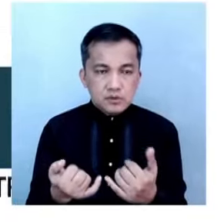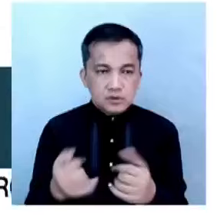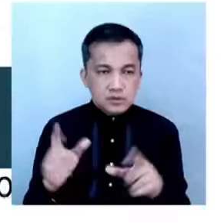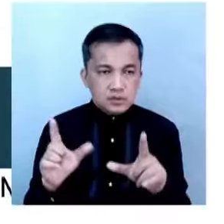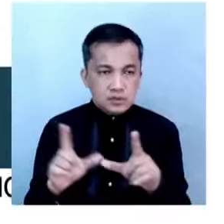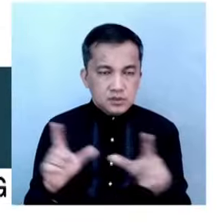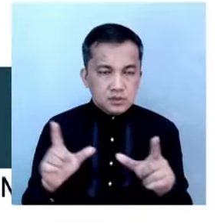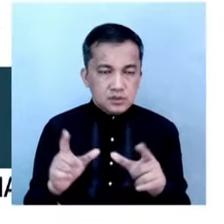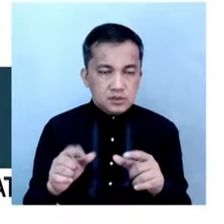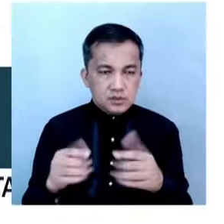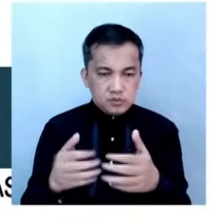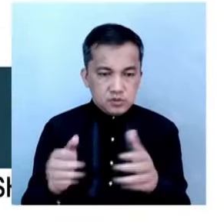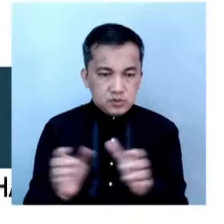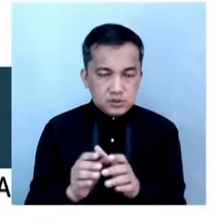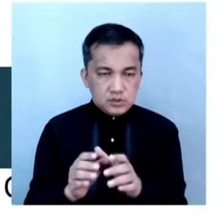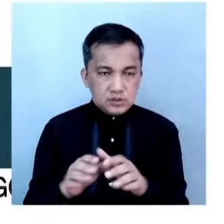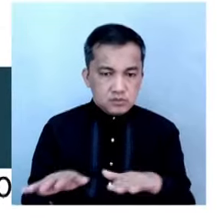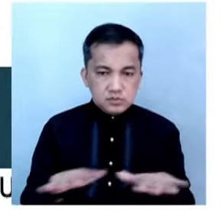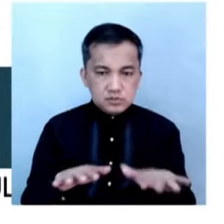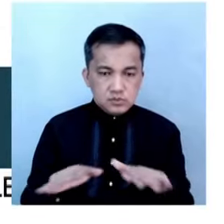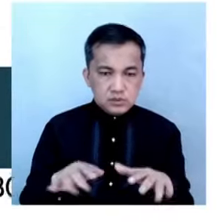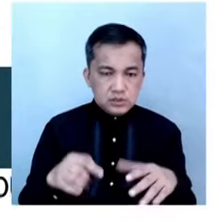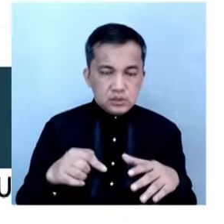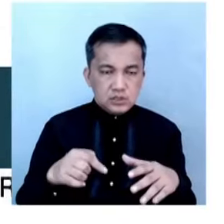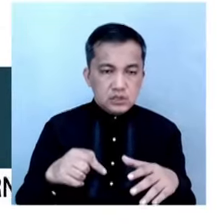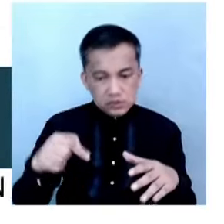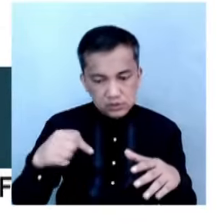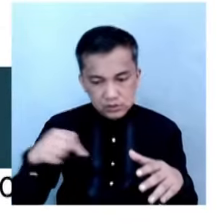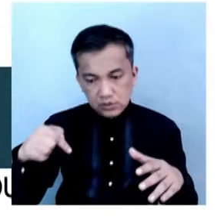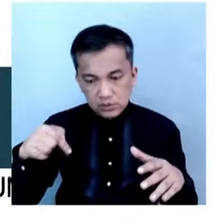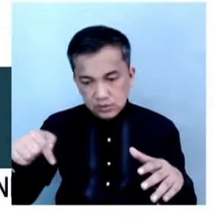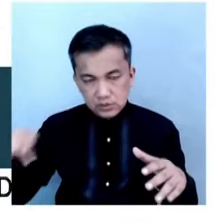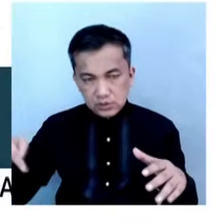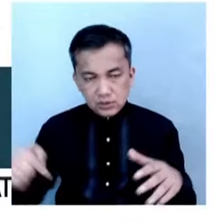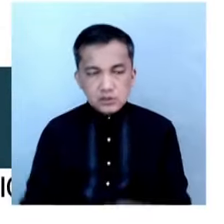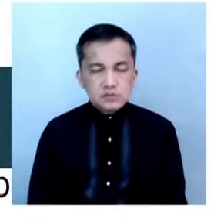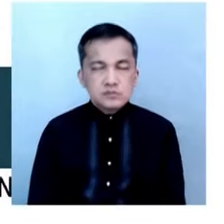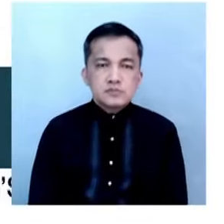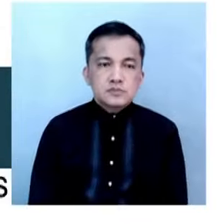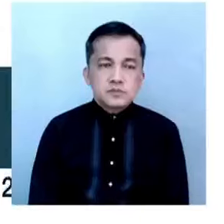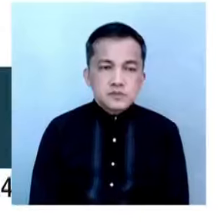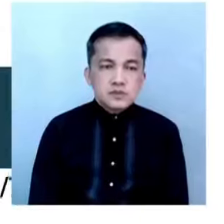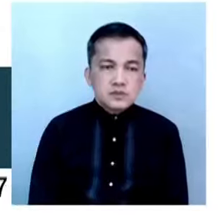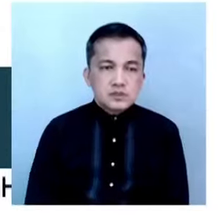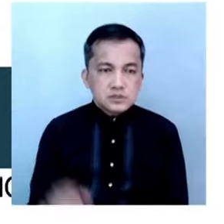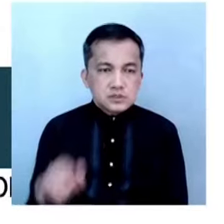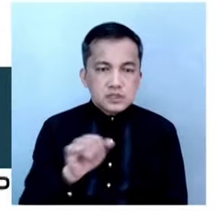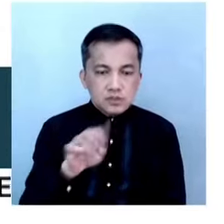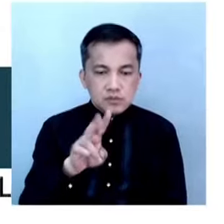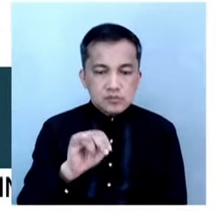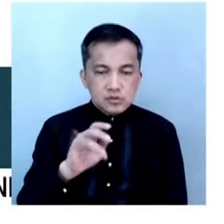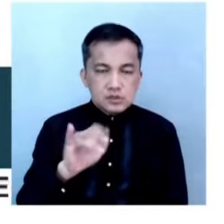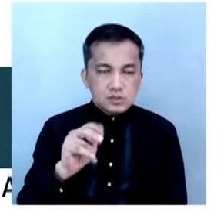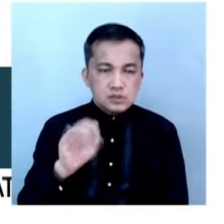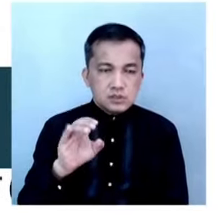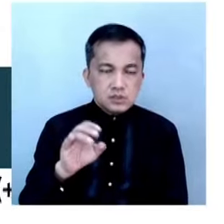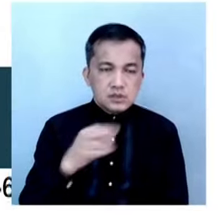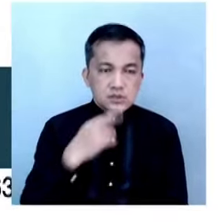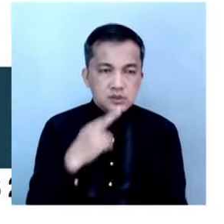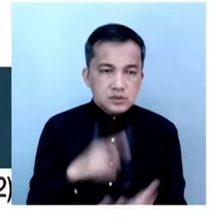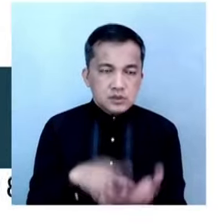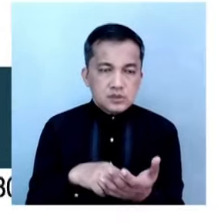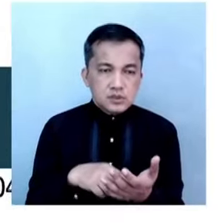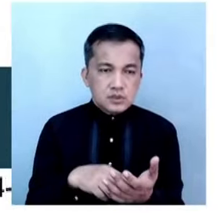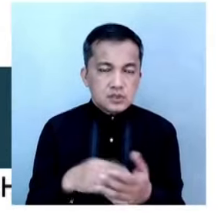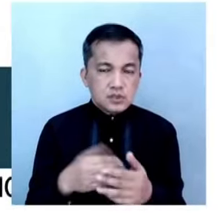ng volcanic earthquakes na narerecord natin ay kasing taas ng mga volcanic earthquakes na na-record natin